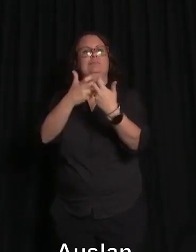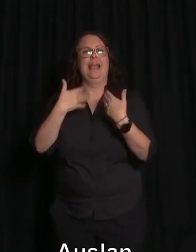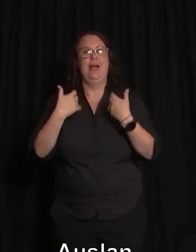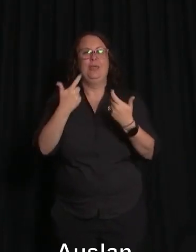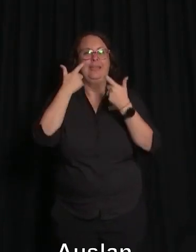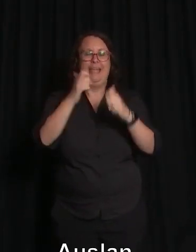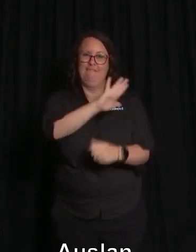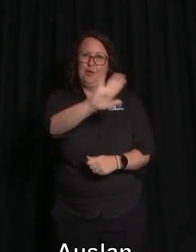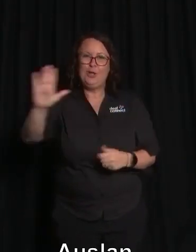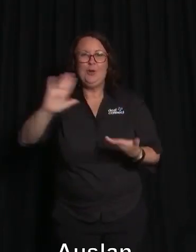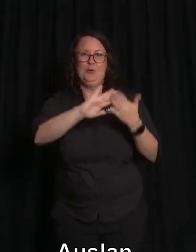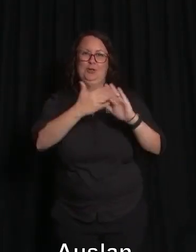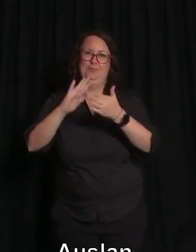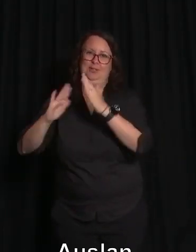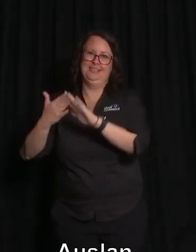your communities.